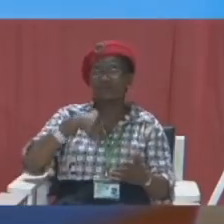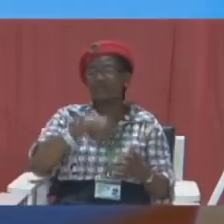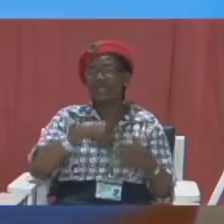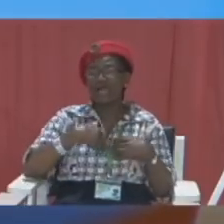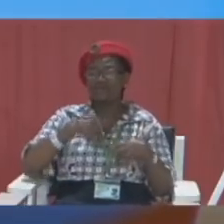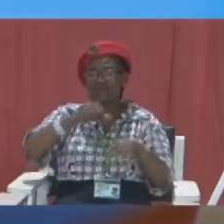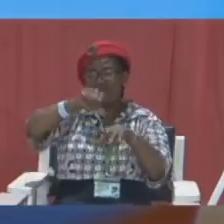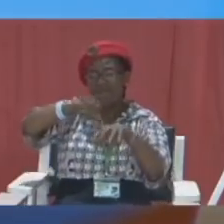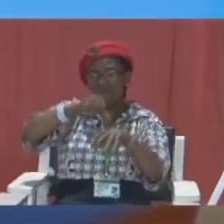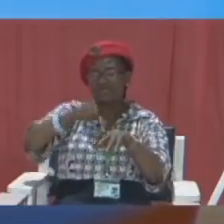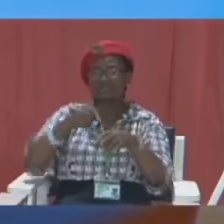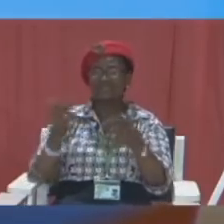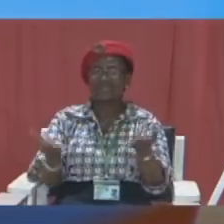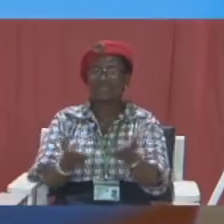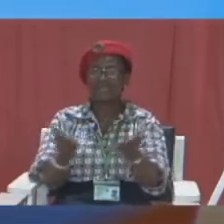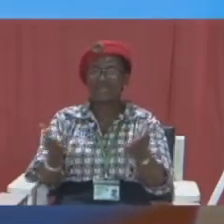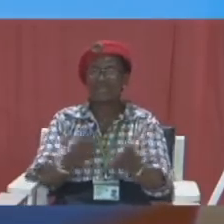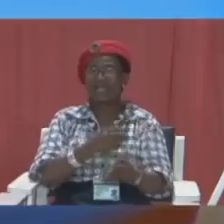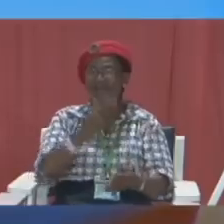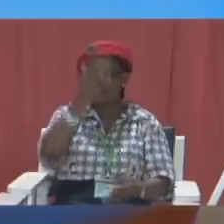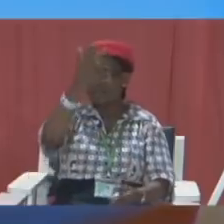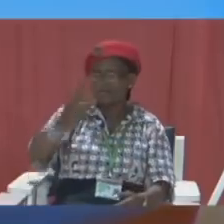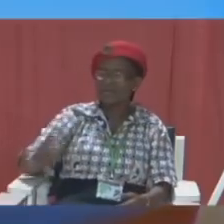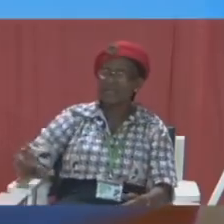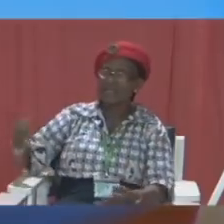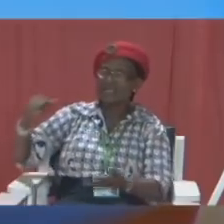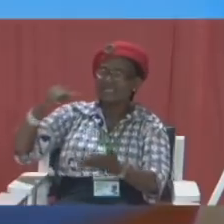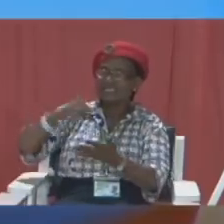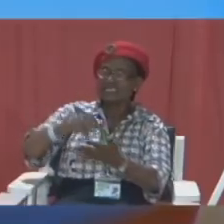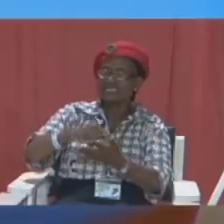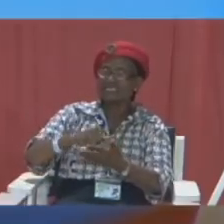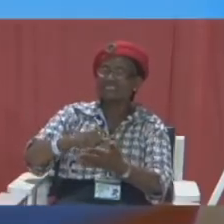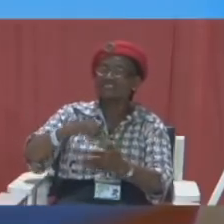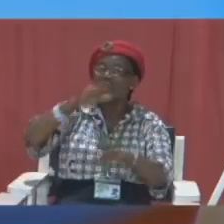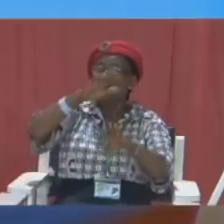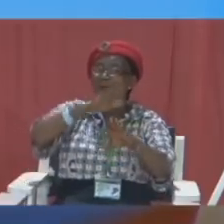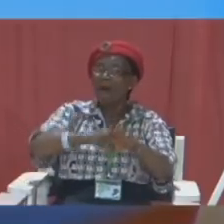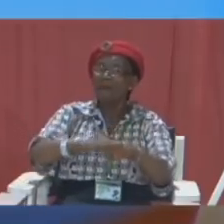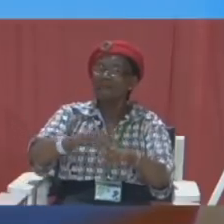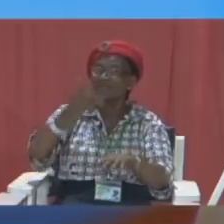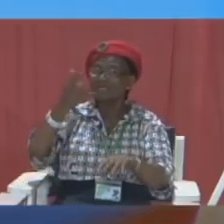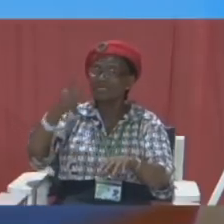here, and laid it on the corpse.